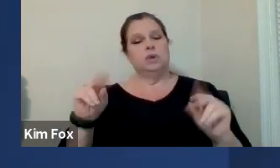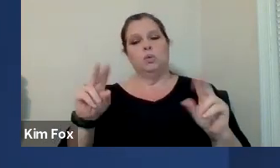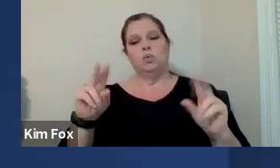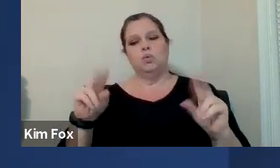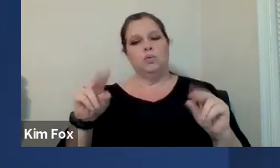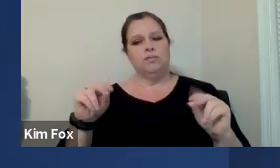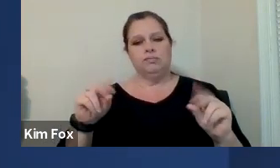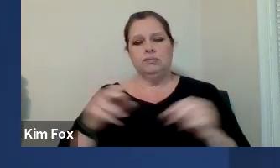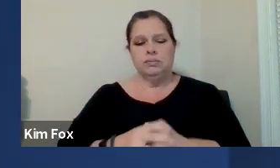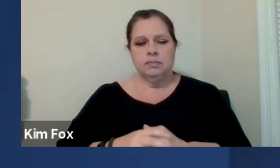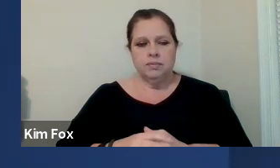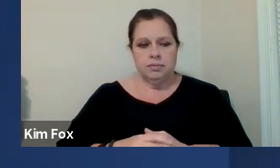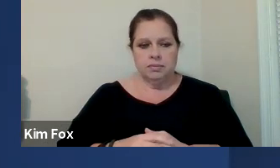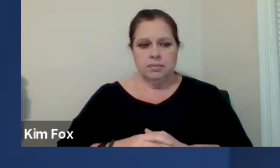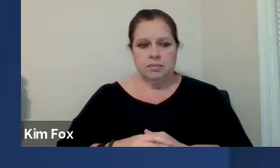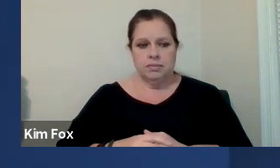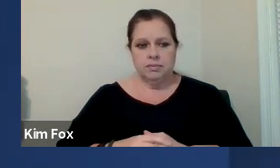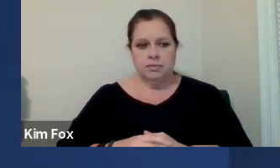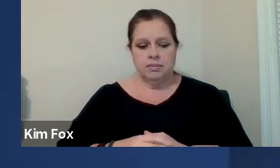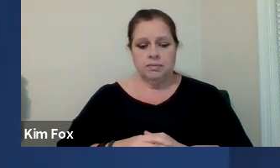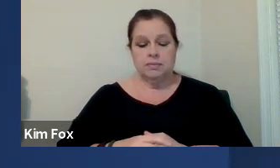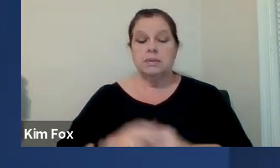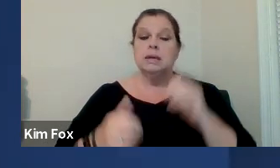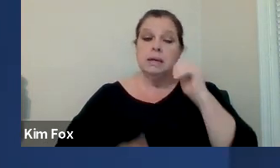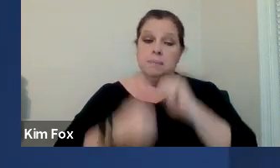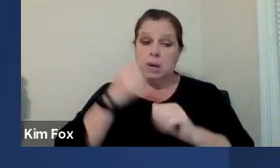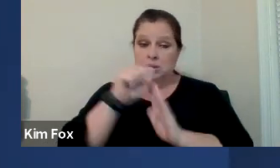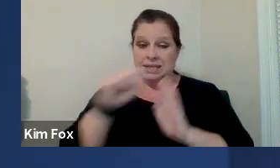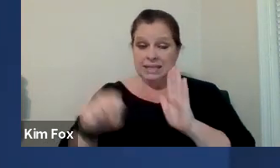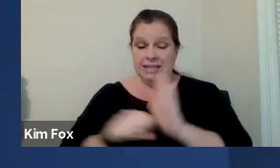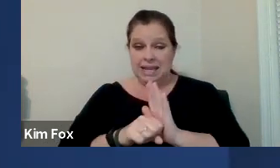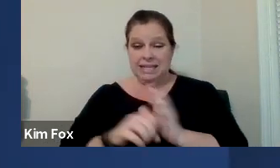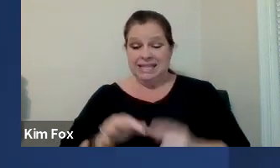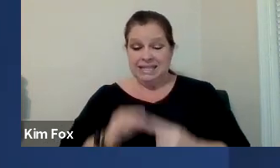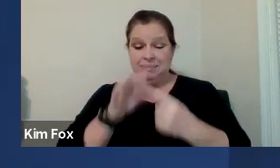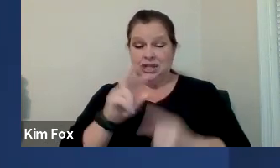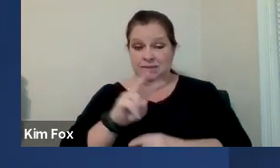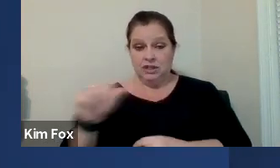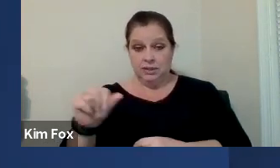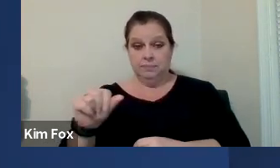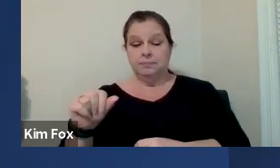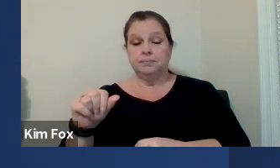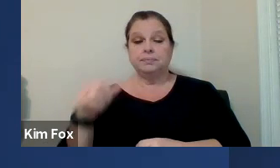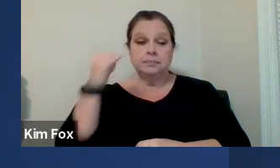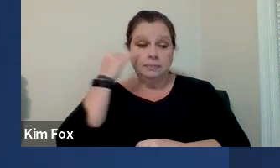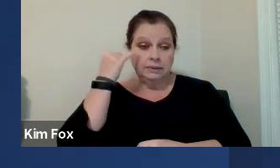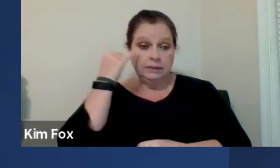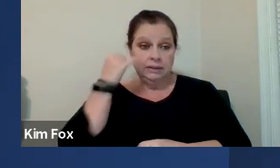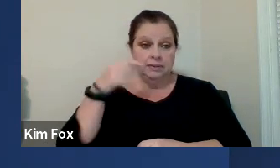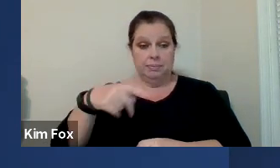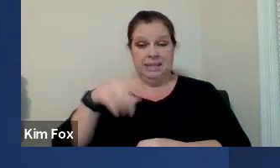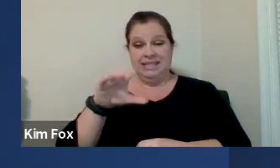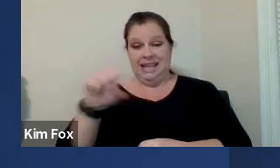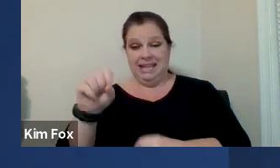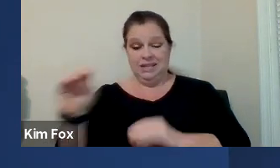So like I mentioned also, most of the states, especially Virginia, if you PCS or